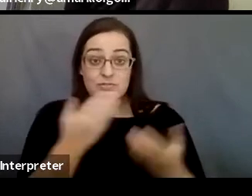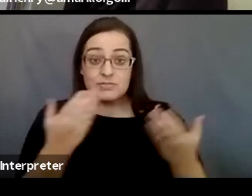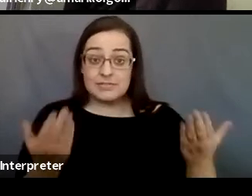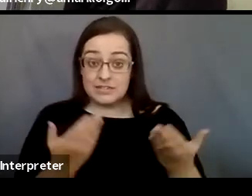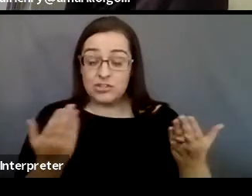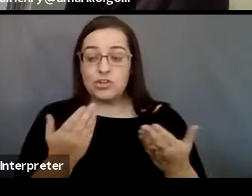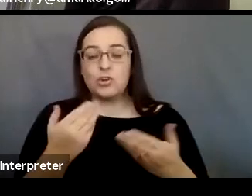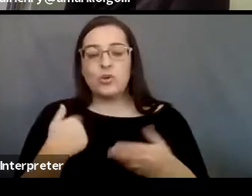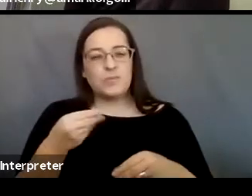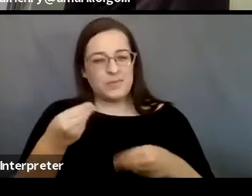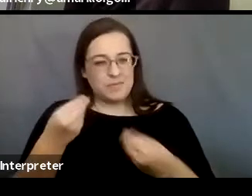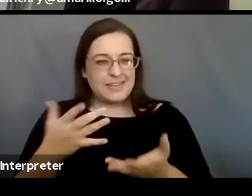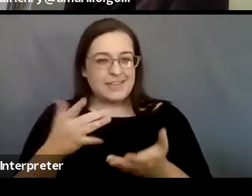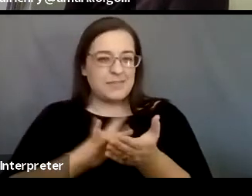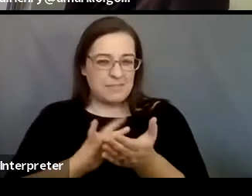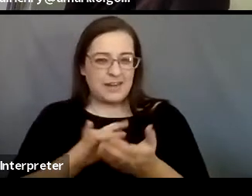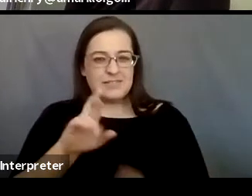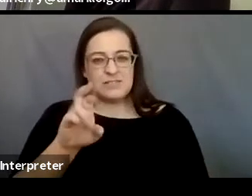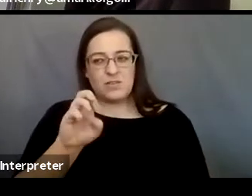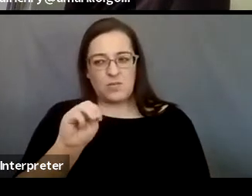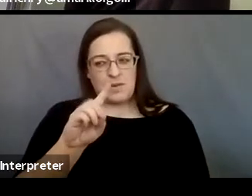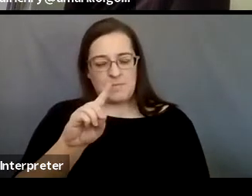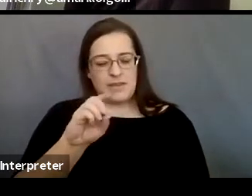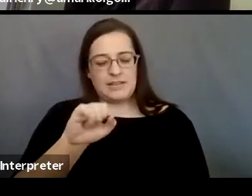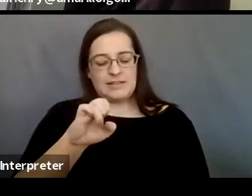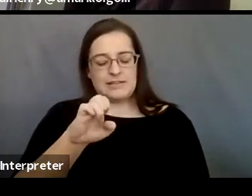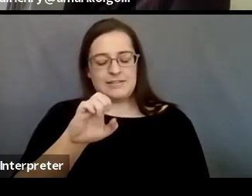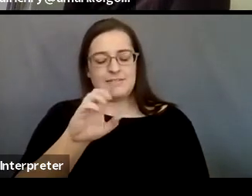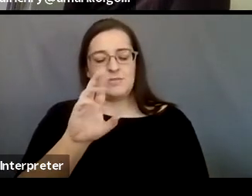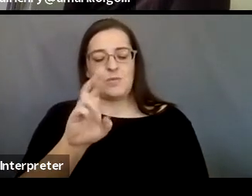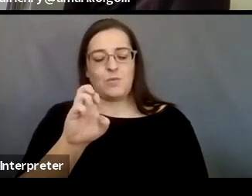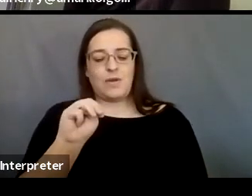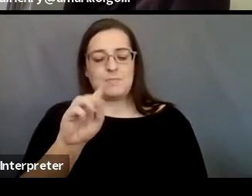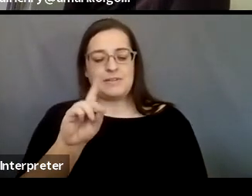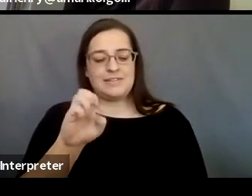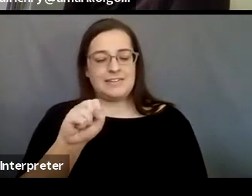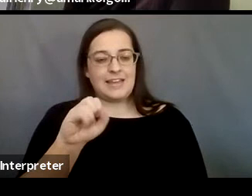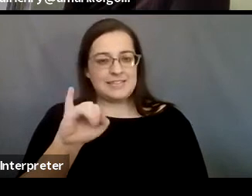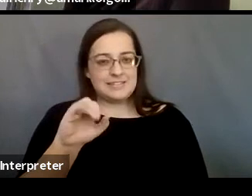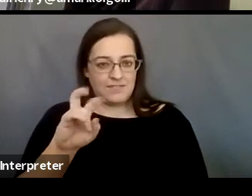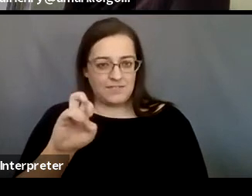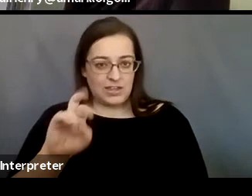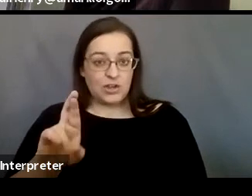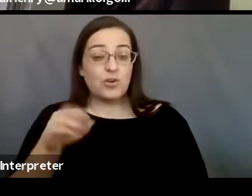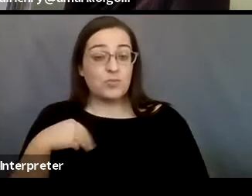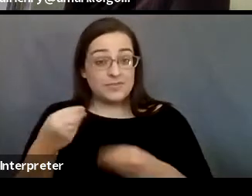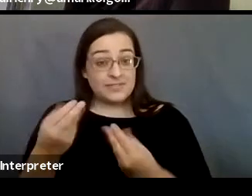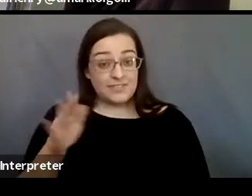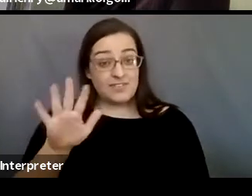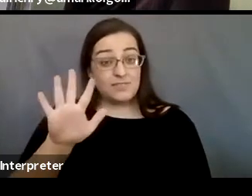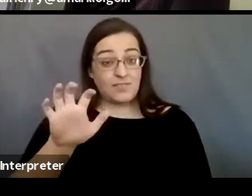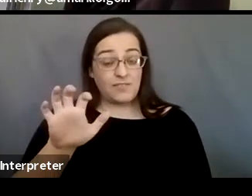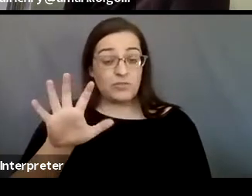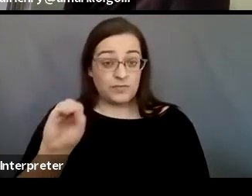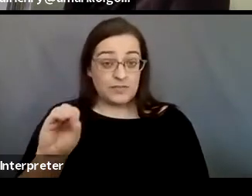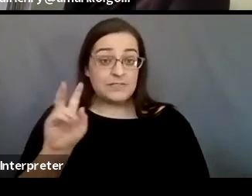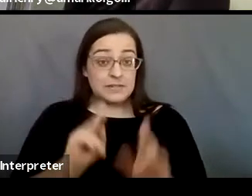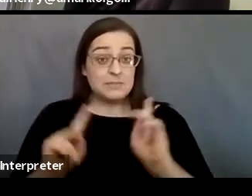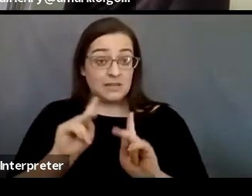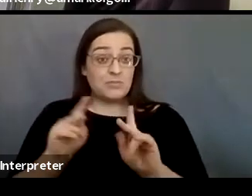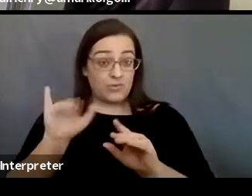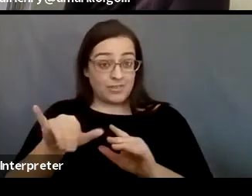one is remdesivir. That is the antiviral that was approved by the FDA. Currently, we have treated 550 patients with